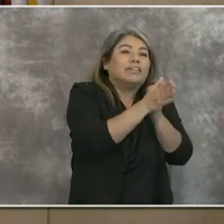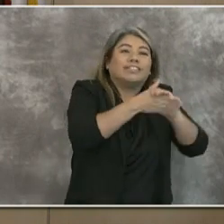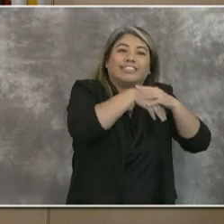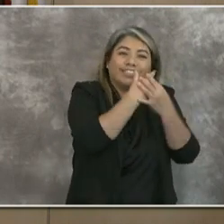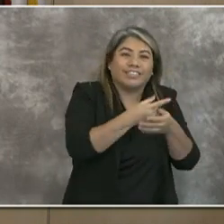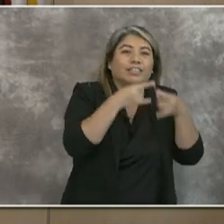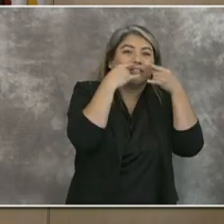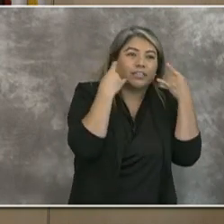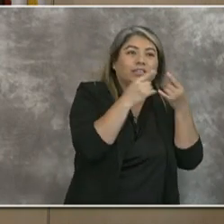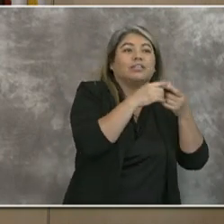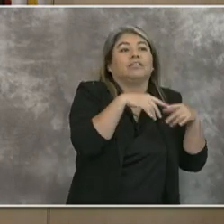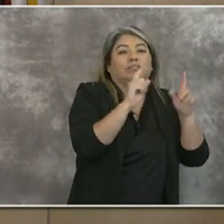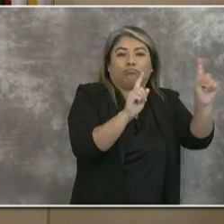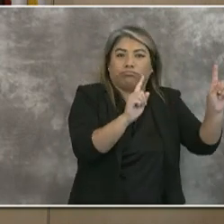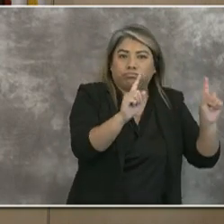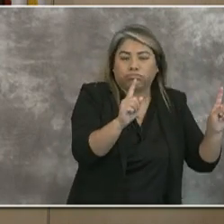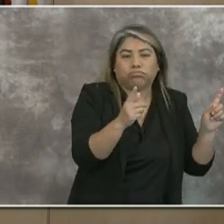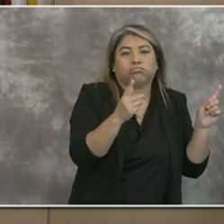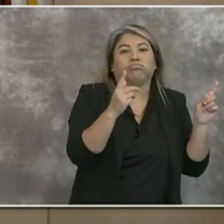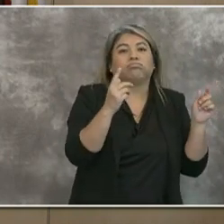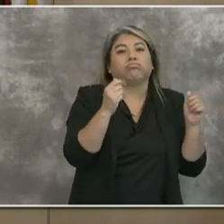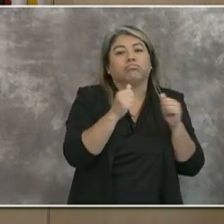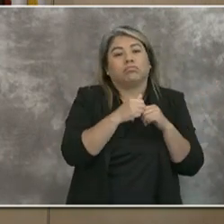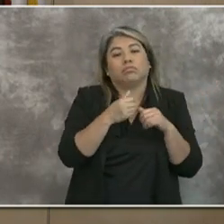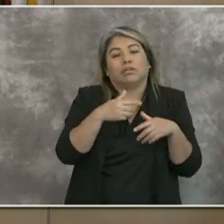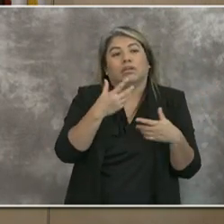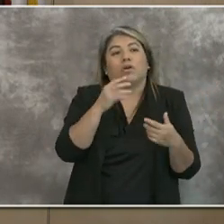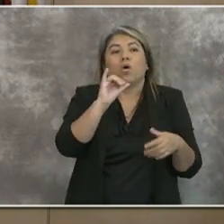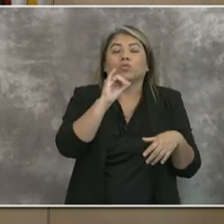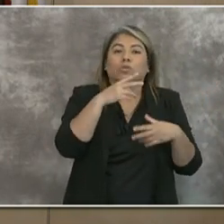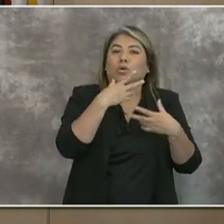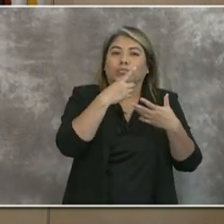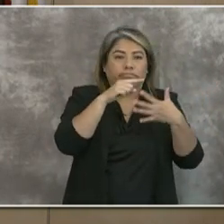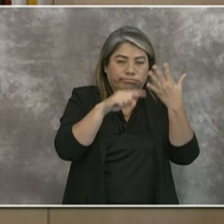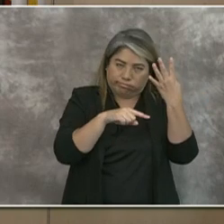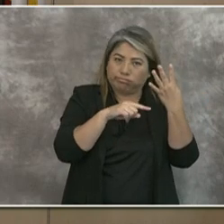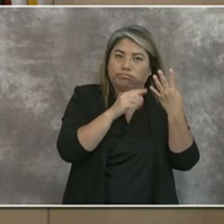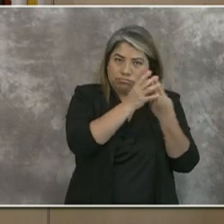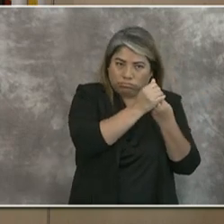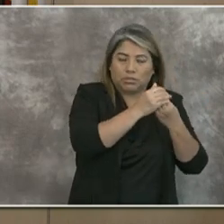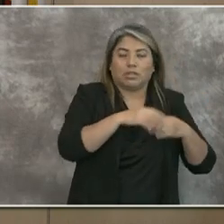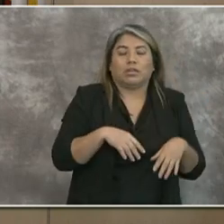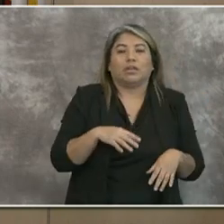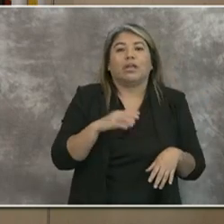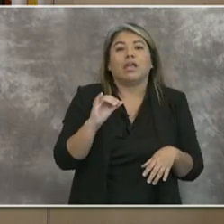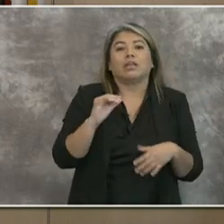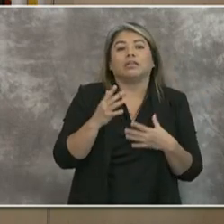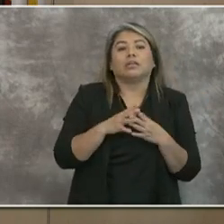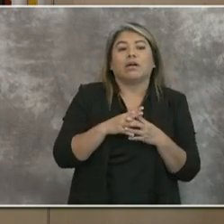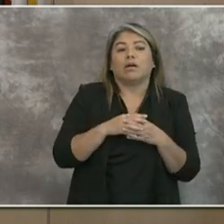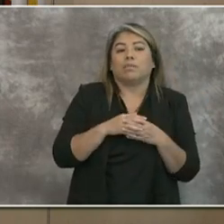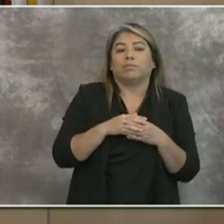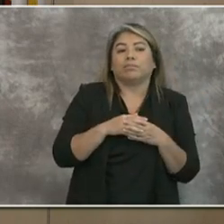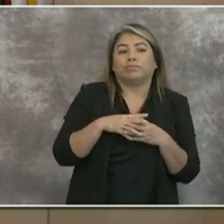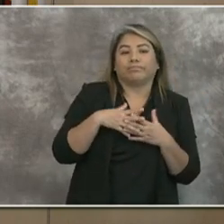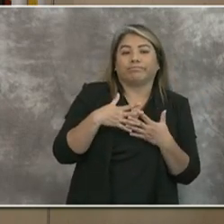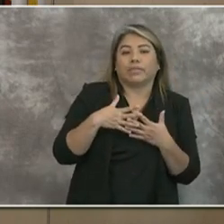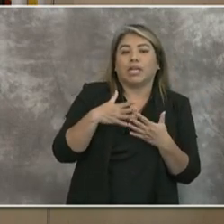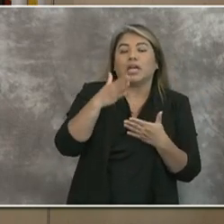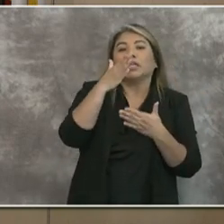sanitation, as well as wearing face coverings, and